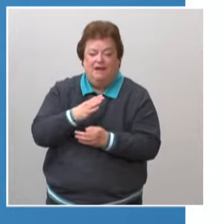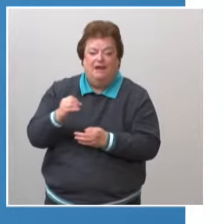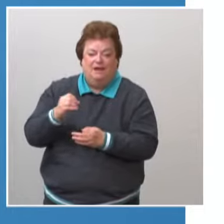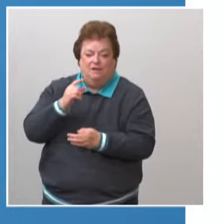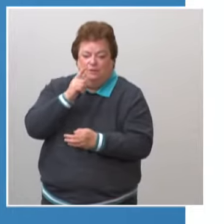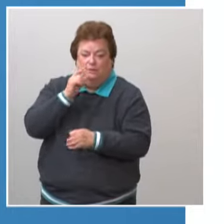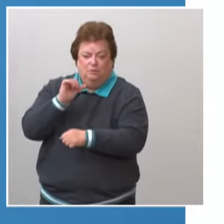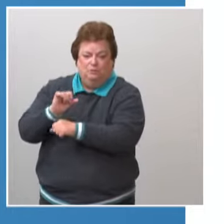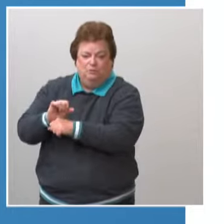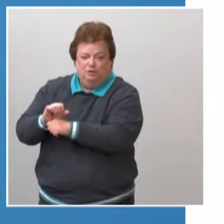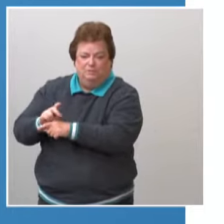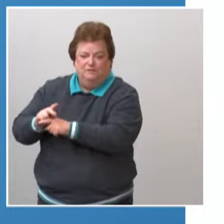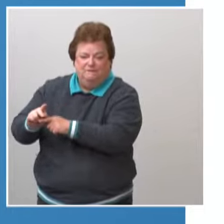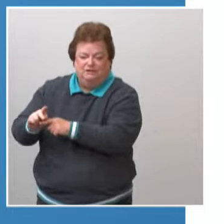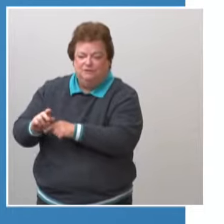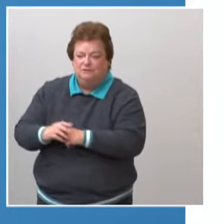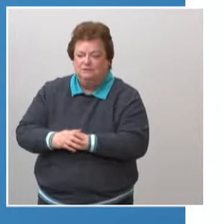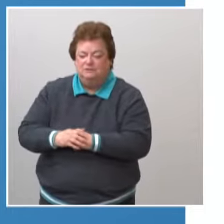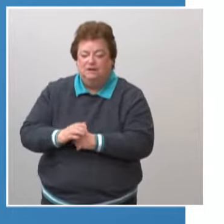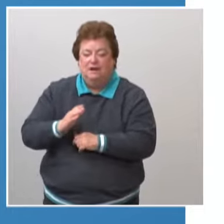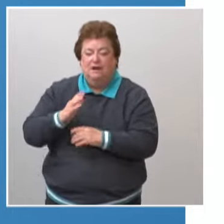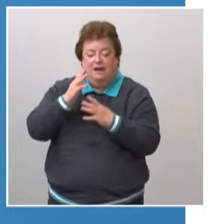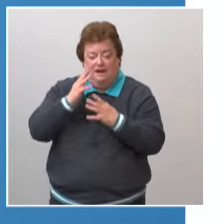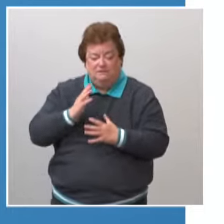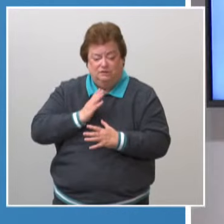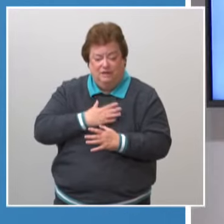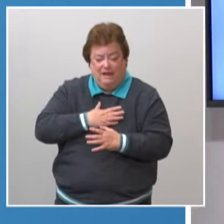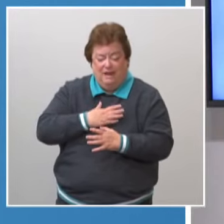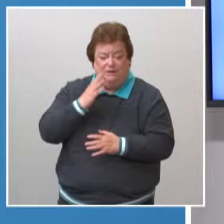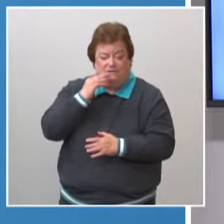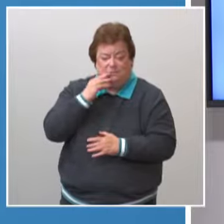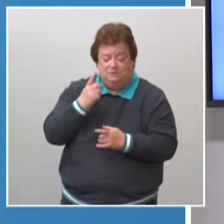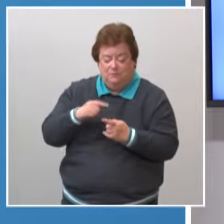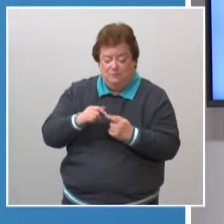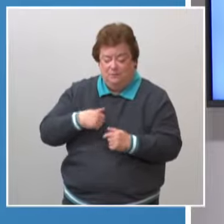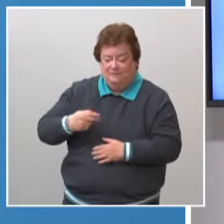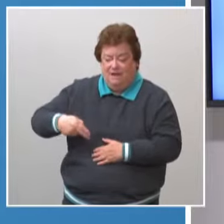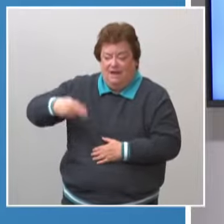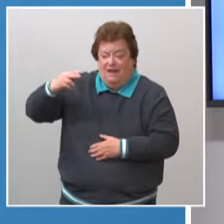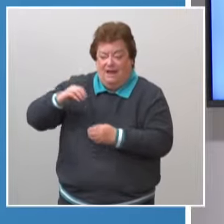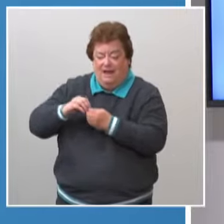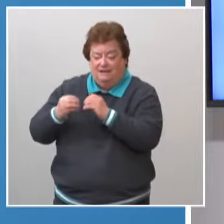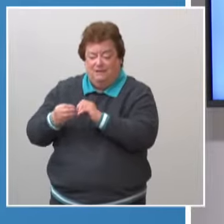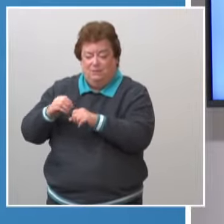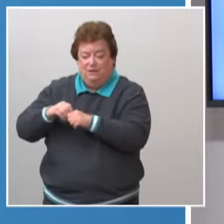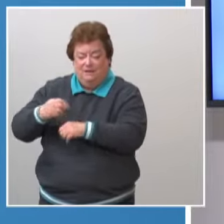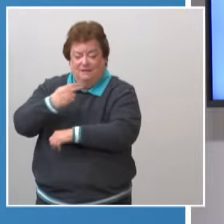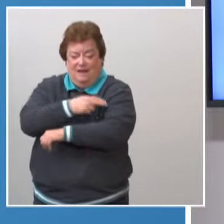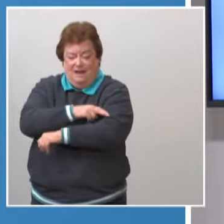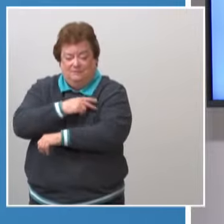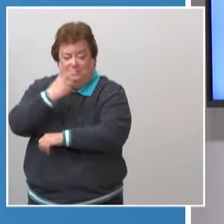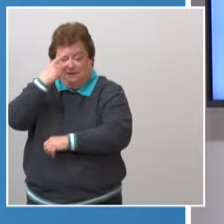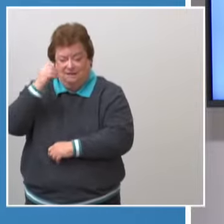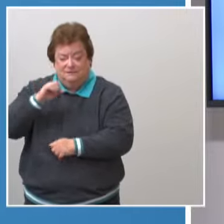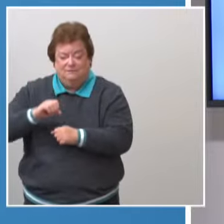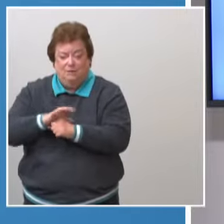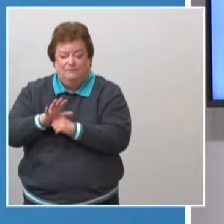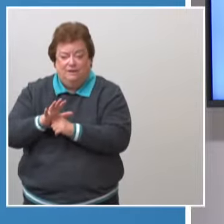providers. Unfortunately, our experience has been that when we have a higher number of people hospitalized due to